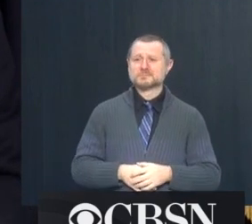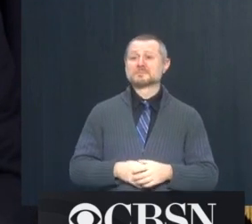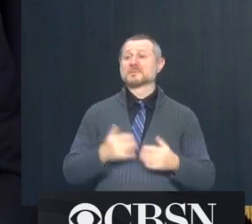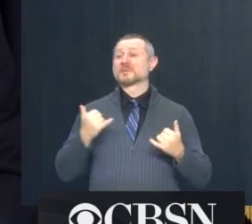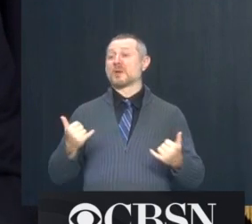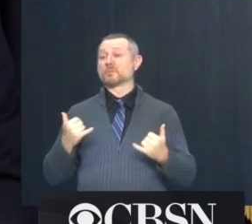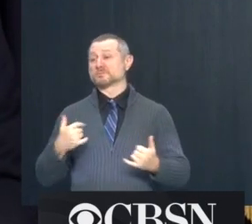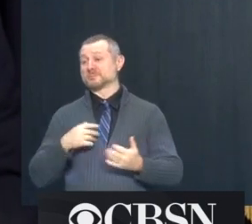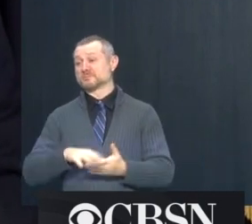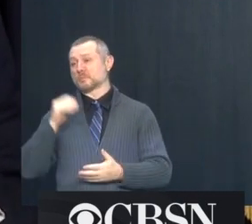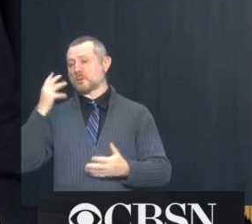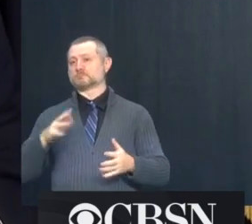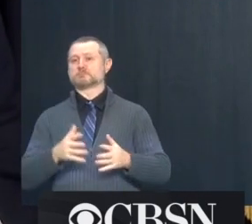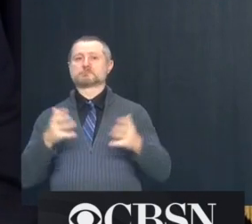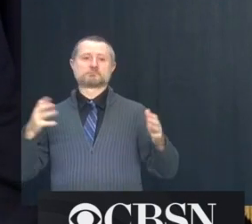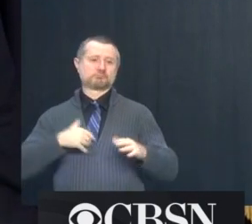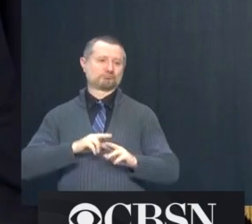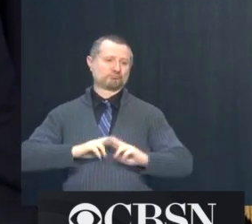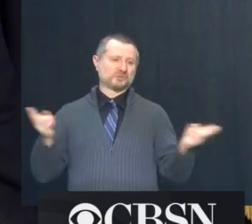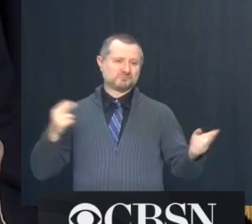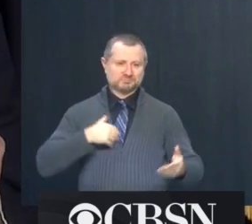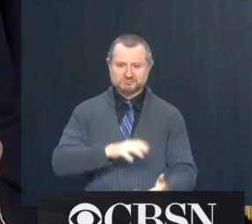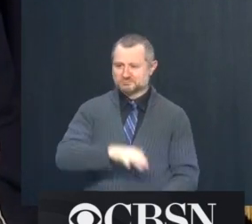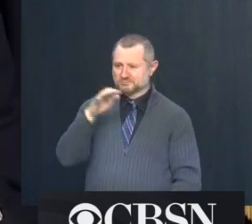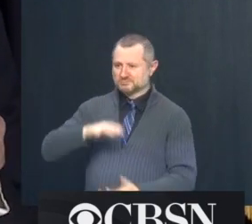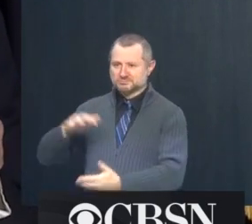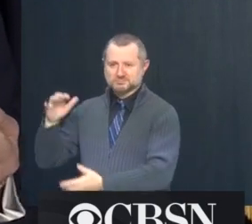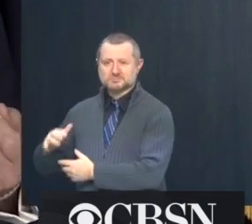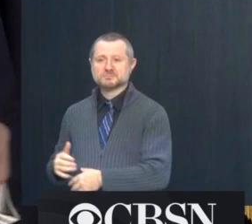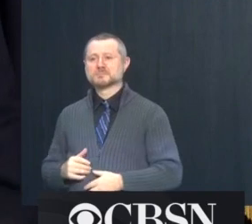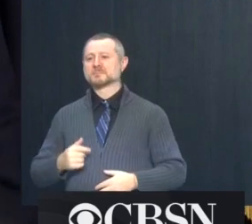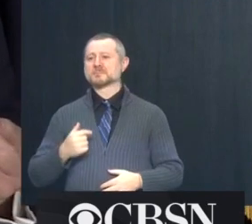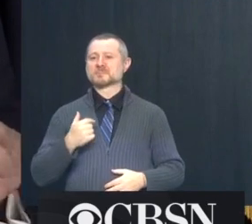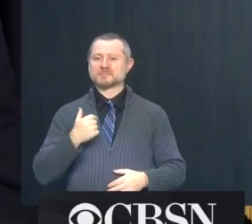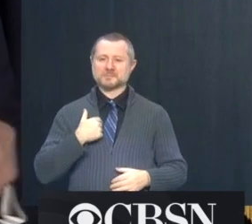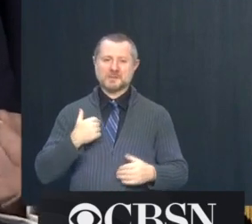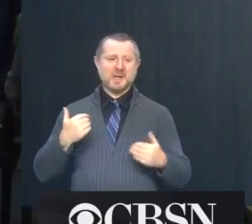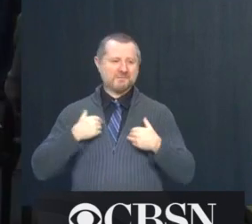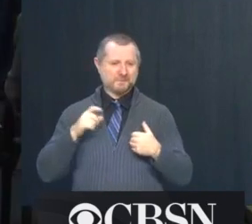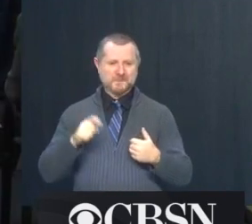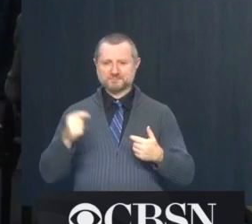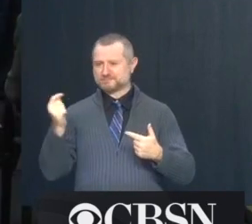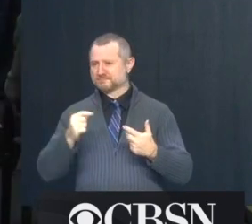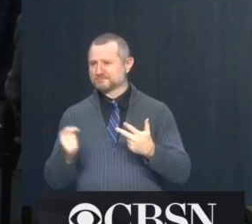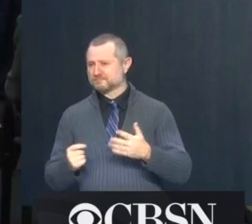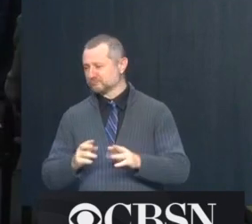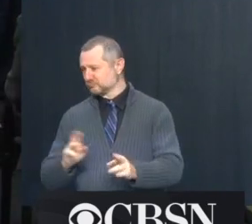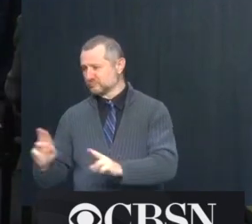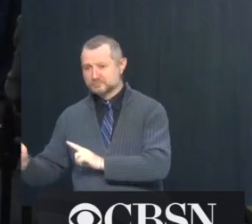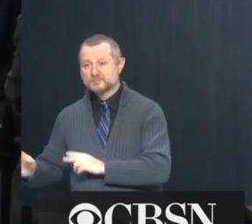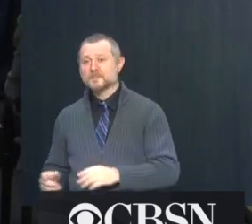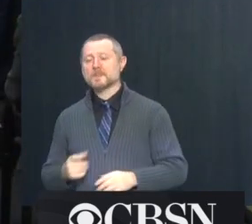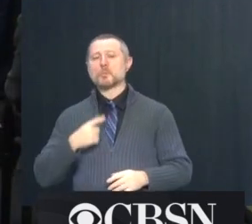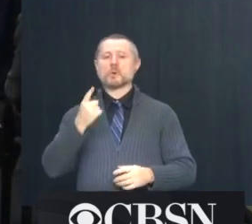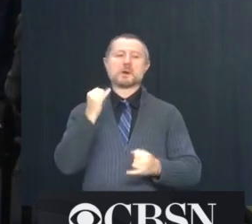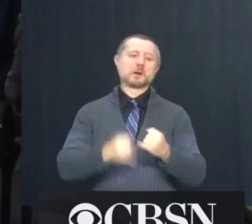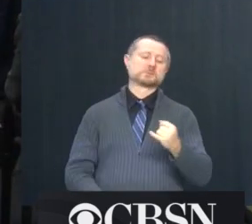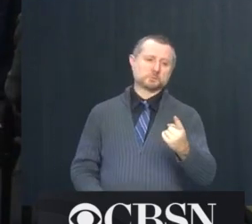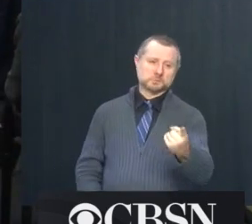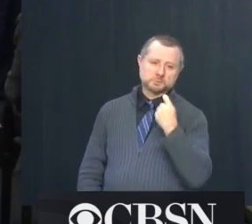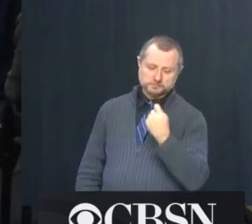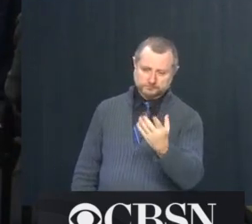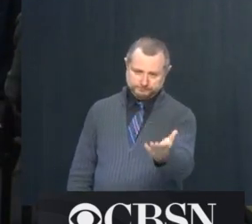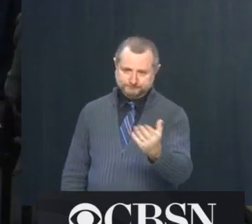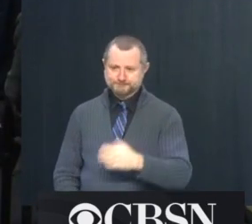your refrigerator. So now you have no orange juice, but one problem at a time. Last question. Clarification